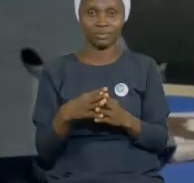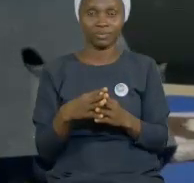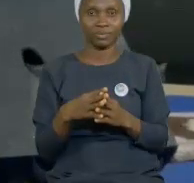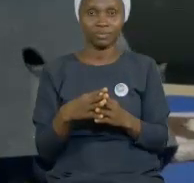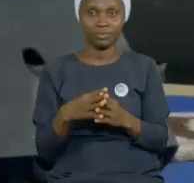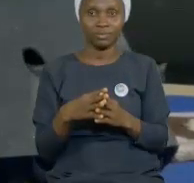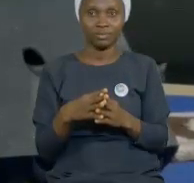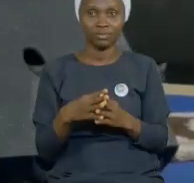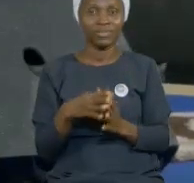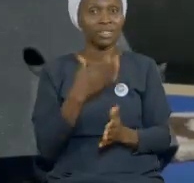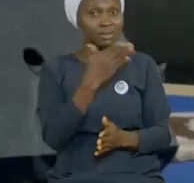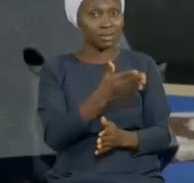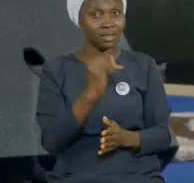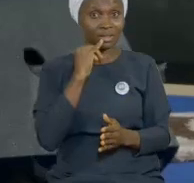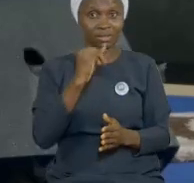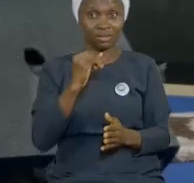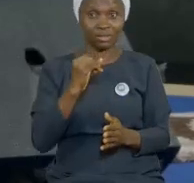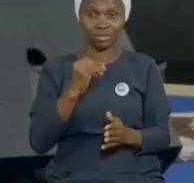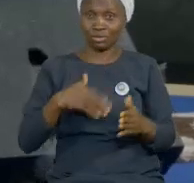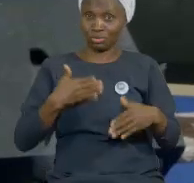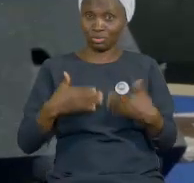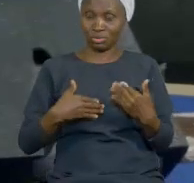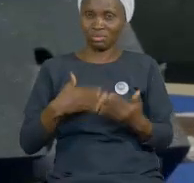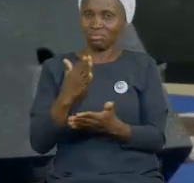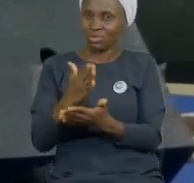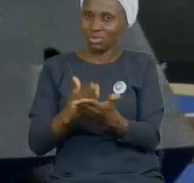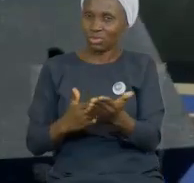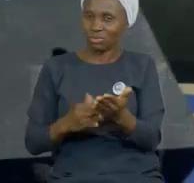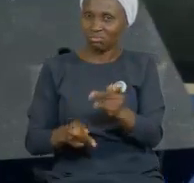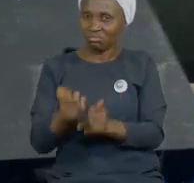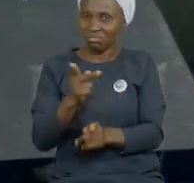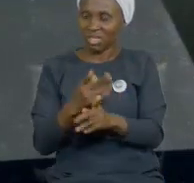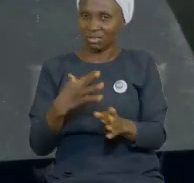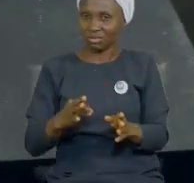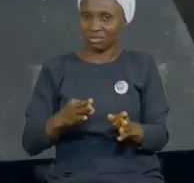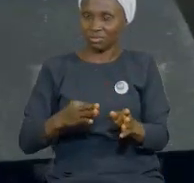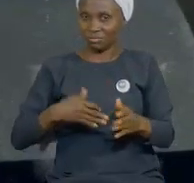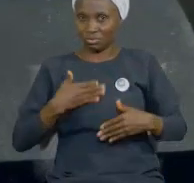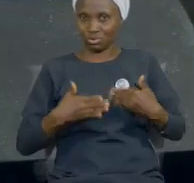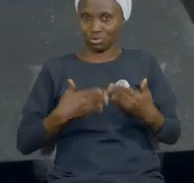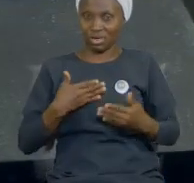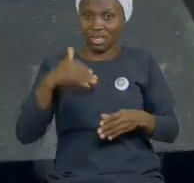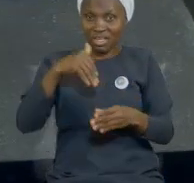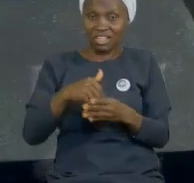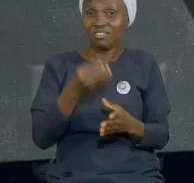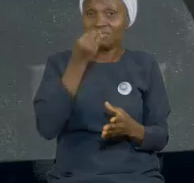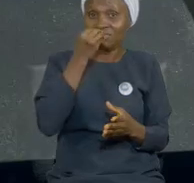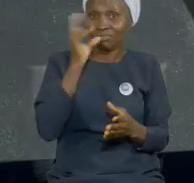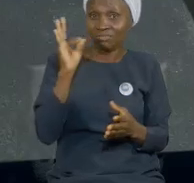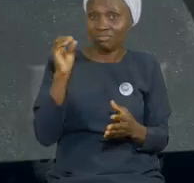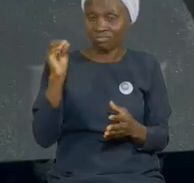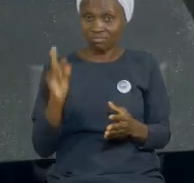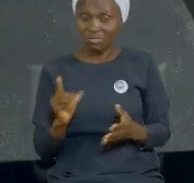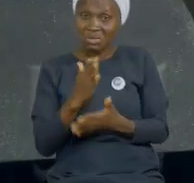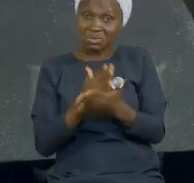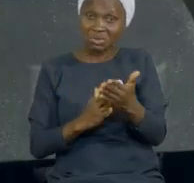There is joy, some kind of joy in food. some kind of joy